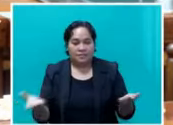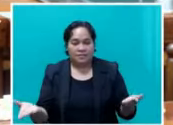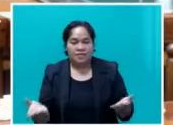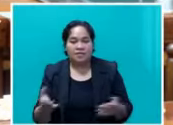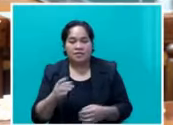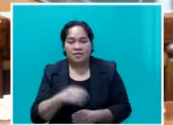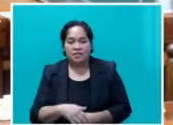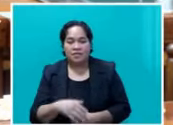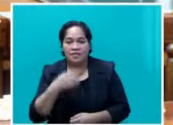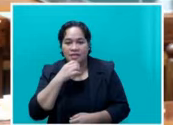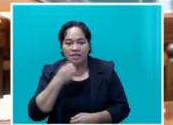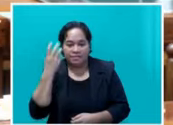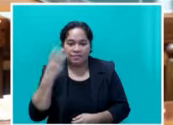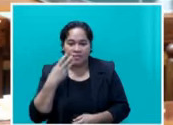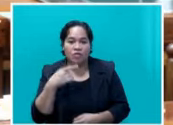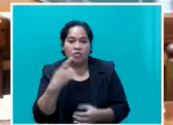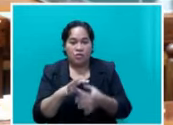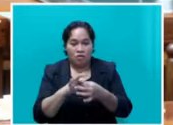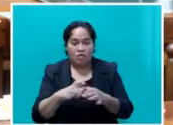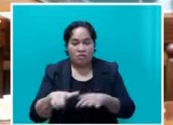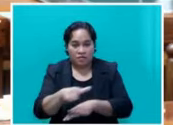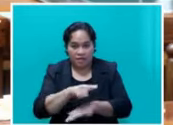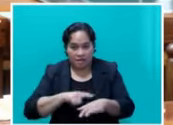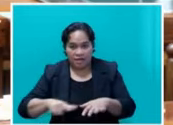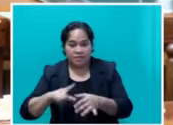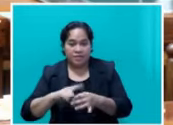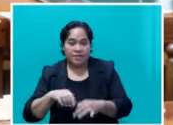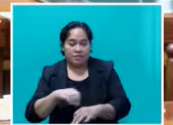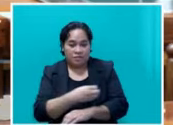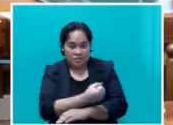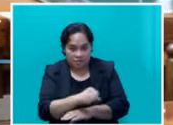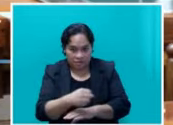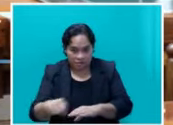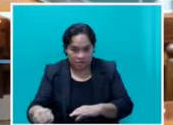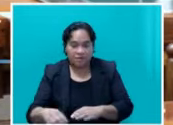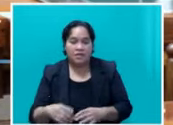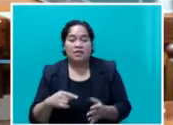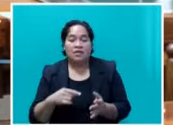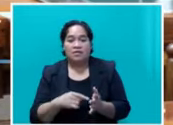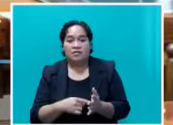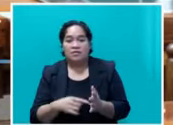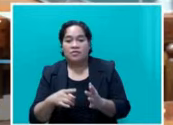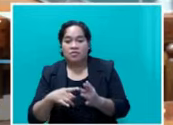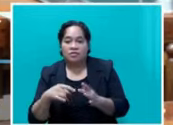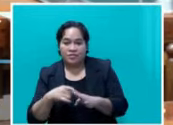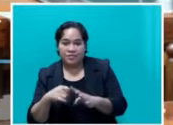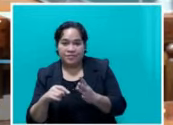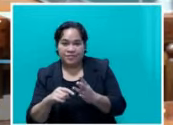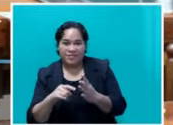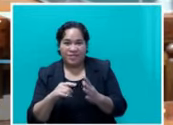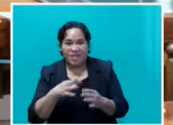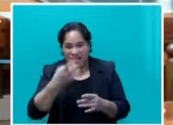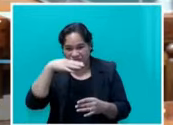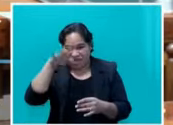itokay hindi manuwa kini goling-goli, natolase, wanaturang natitabuki, nakurwa-rua,